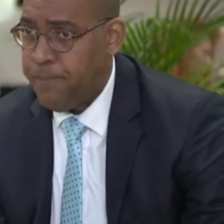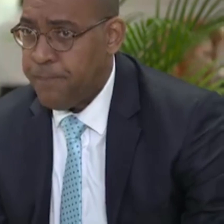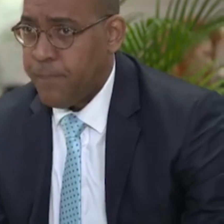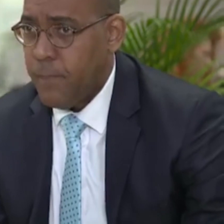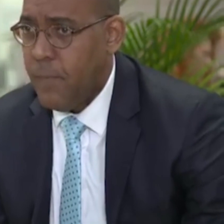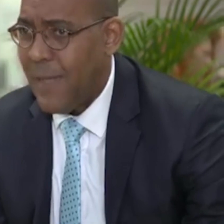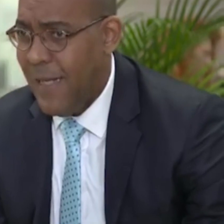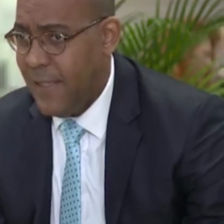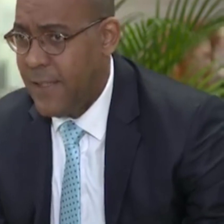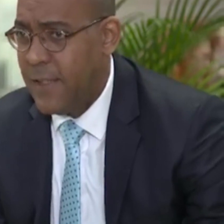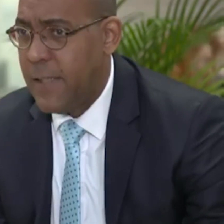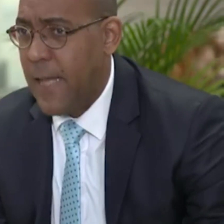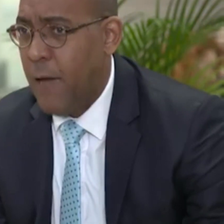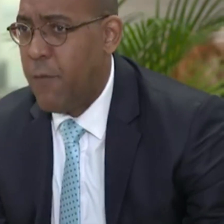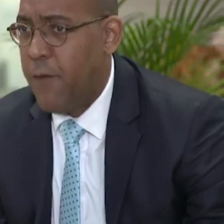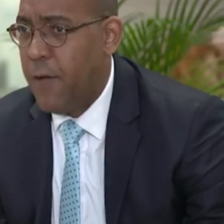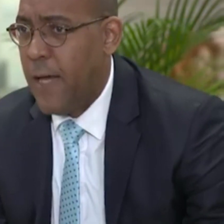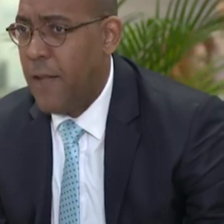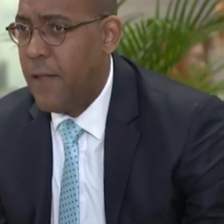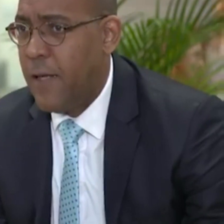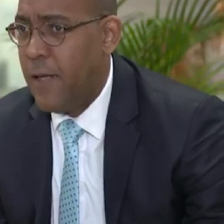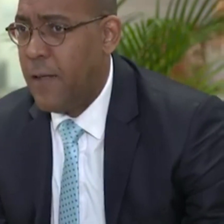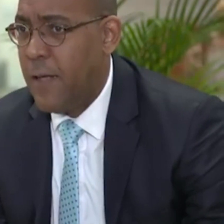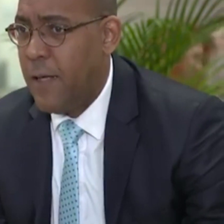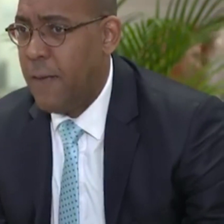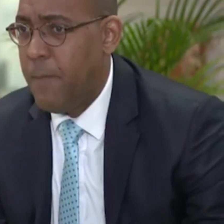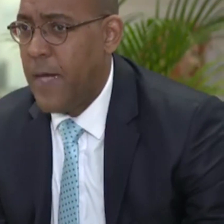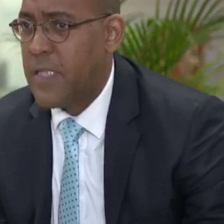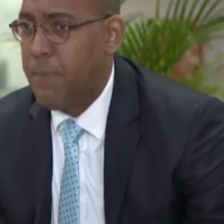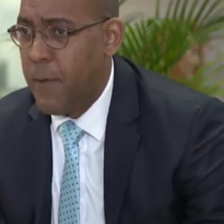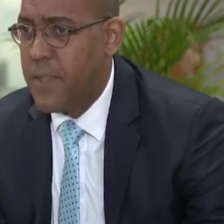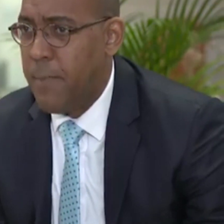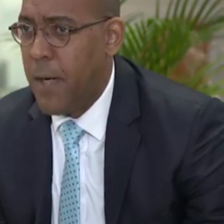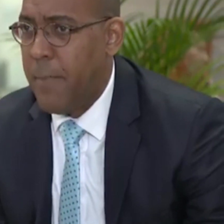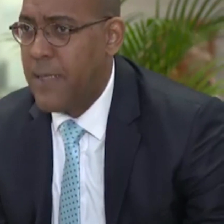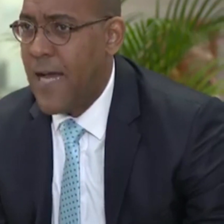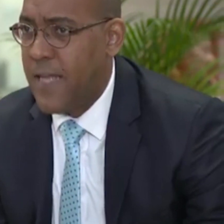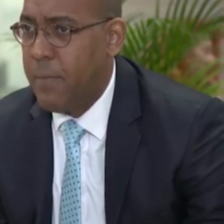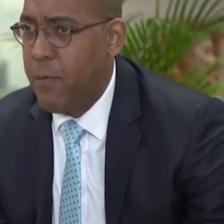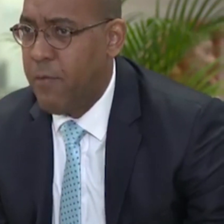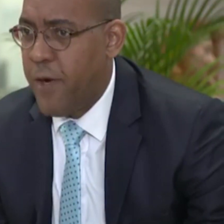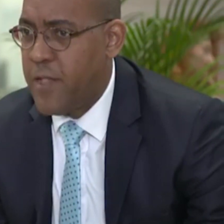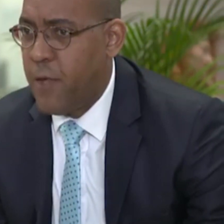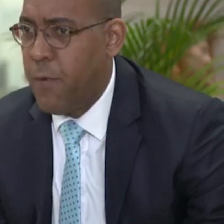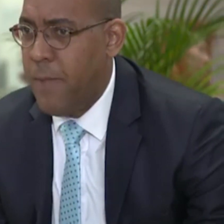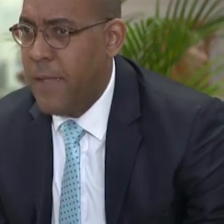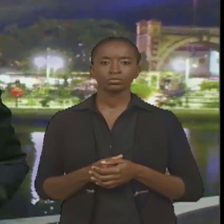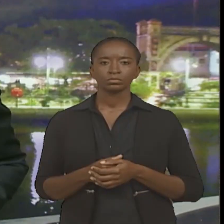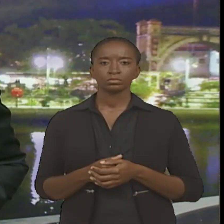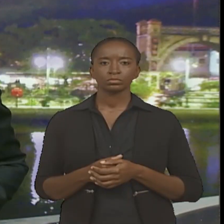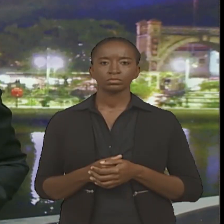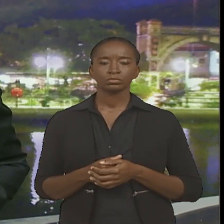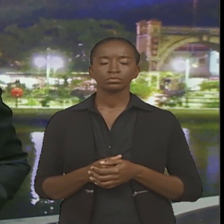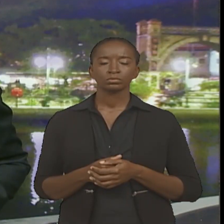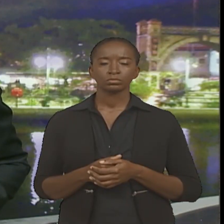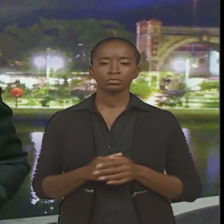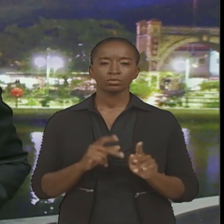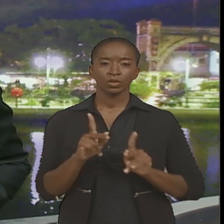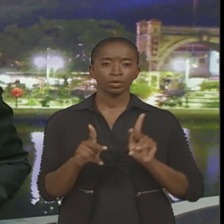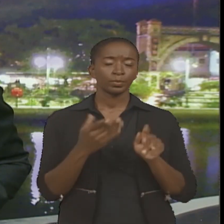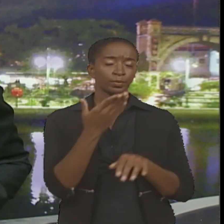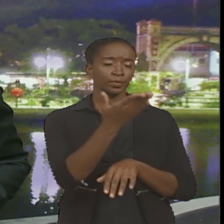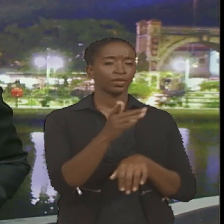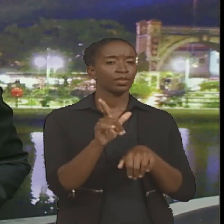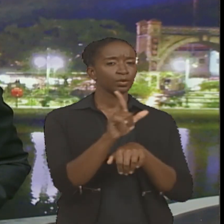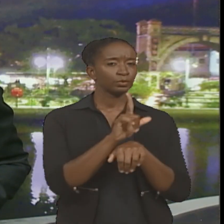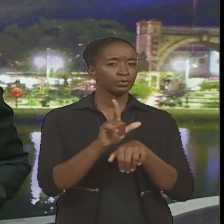possible. In addition to that, we felt that the experience in Barbados had to be refreshed. Residents of